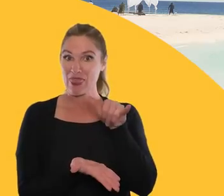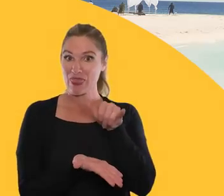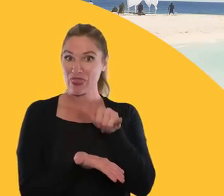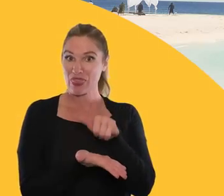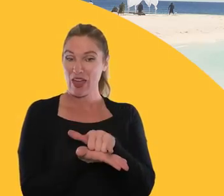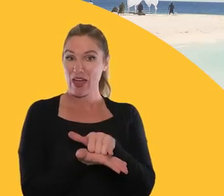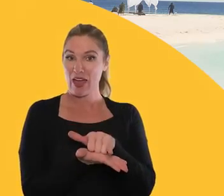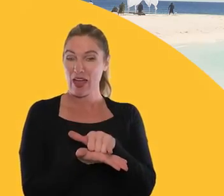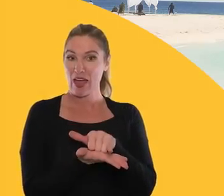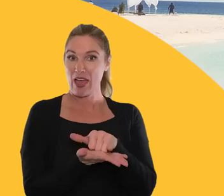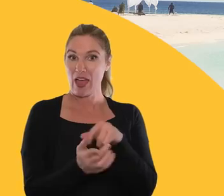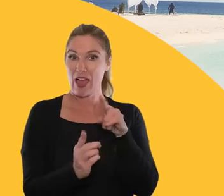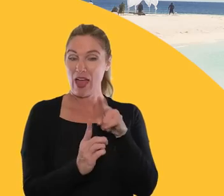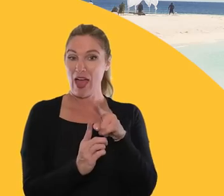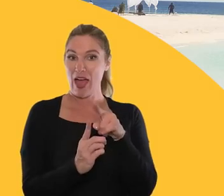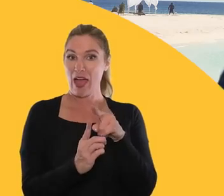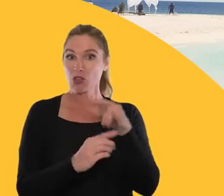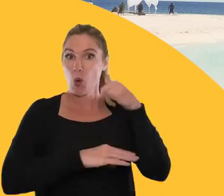This is a